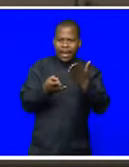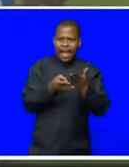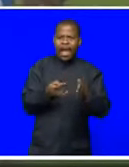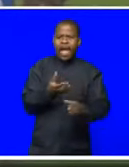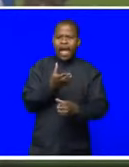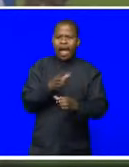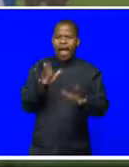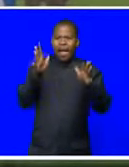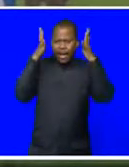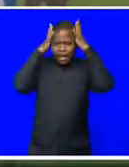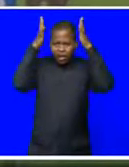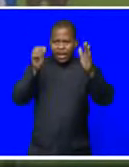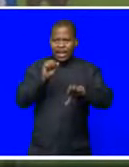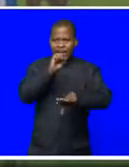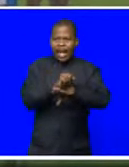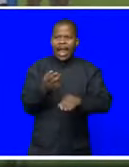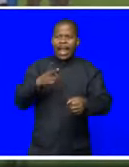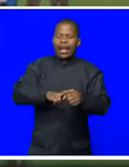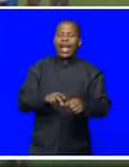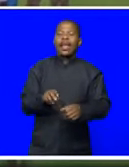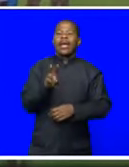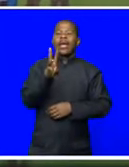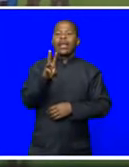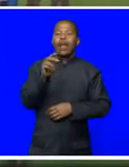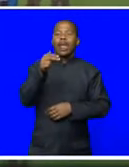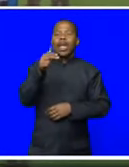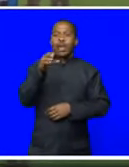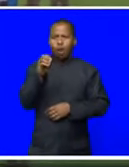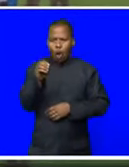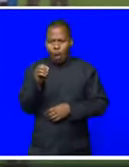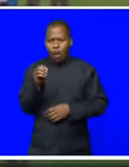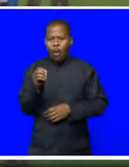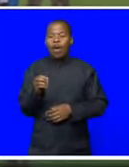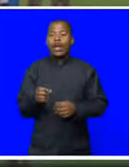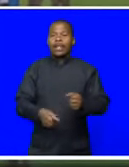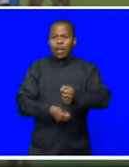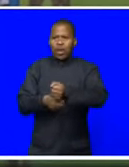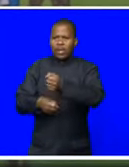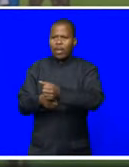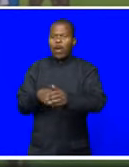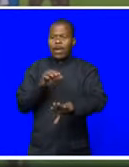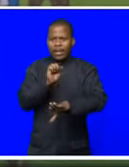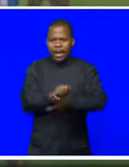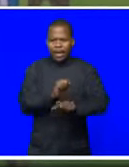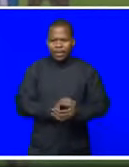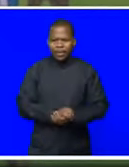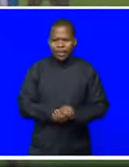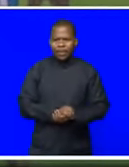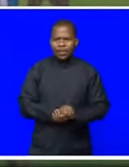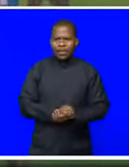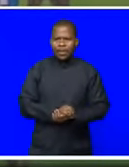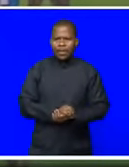the World Health Organization. I'm very happy this donation, like many other cooperative